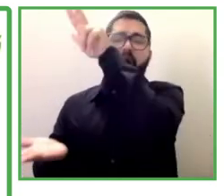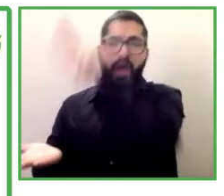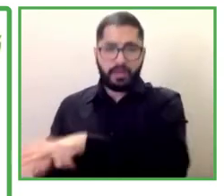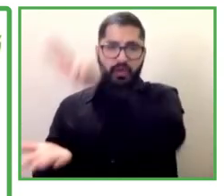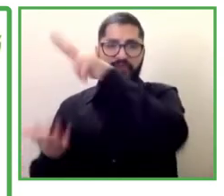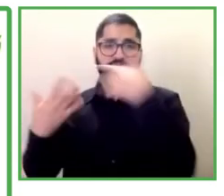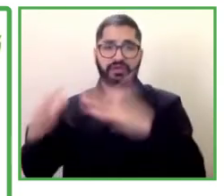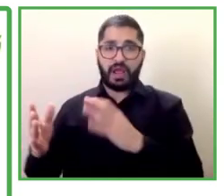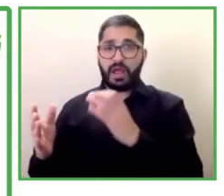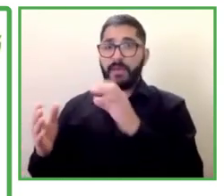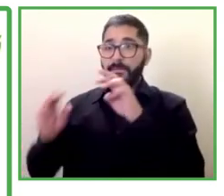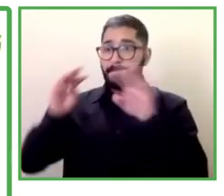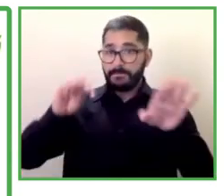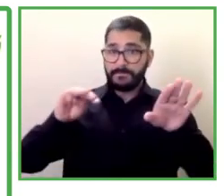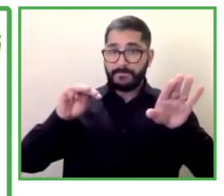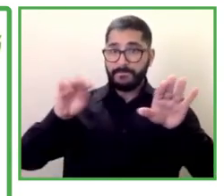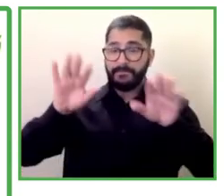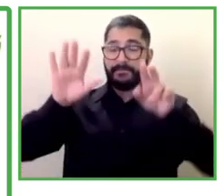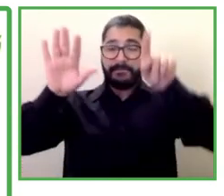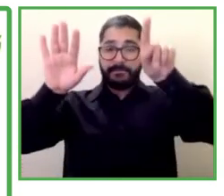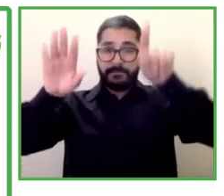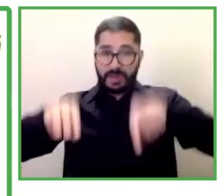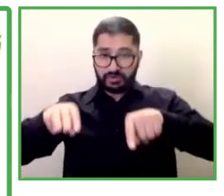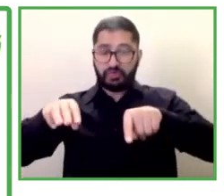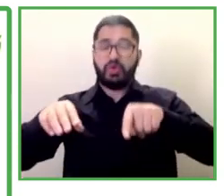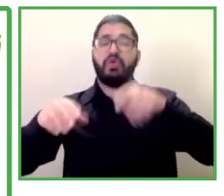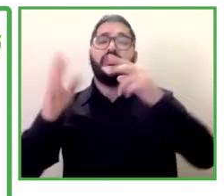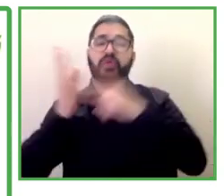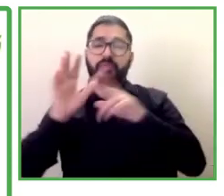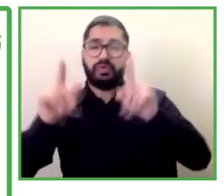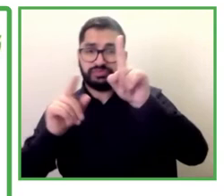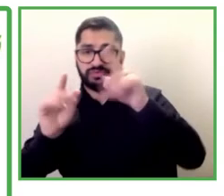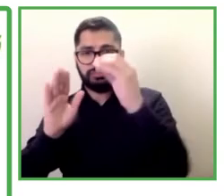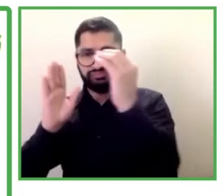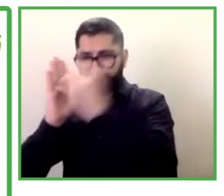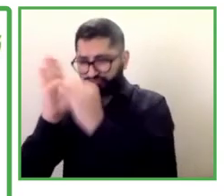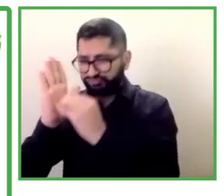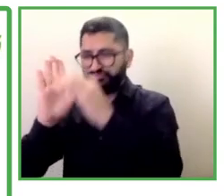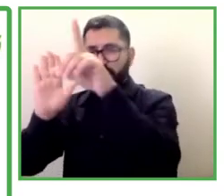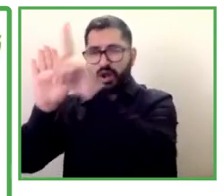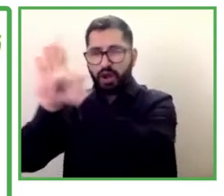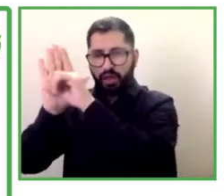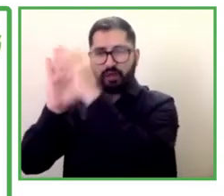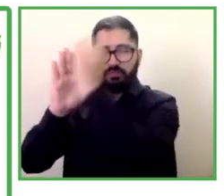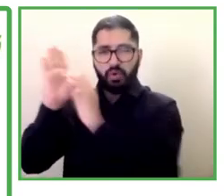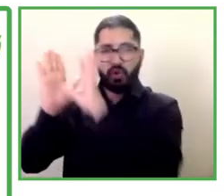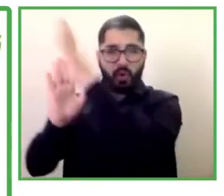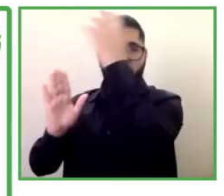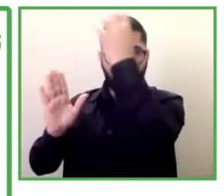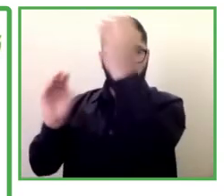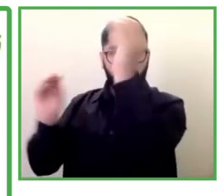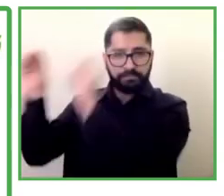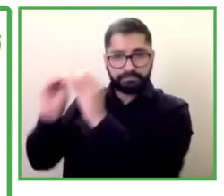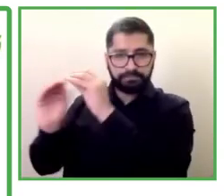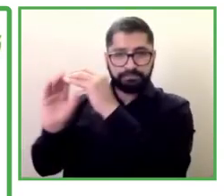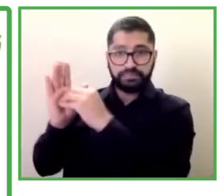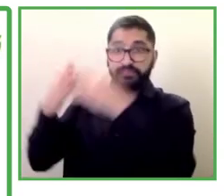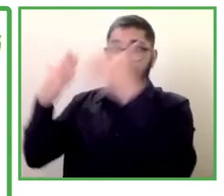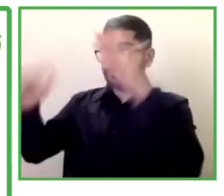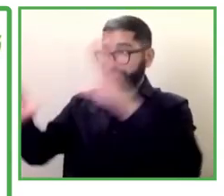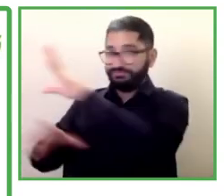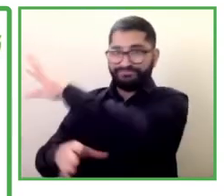year with the royal decree to promote the access to employment of people with limit